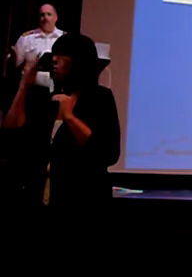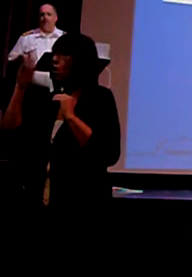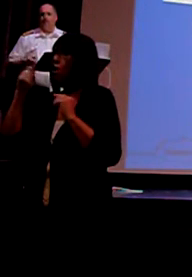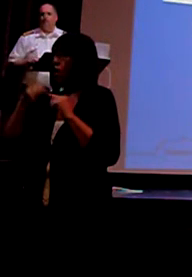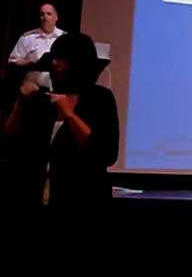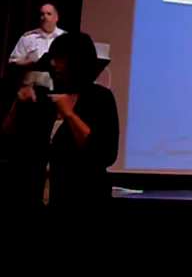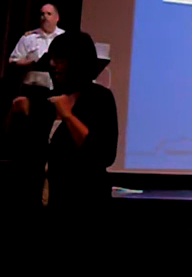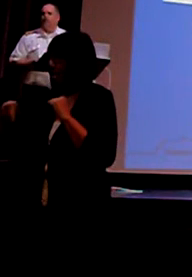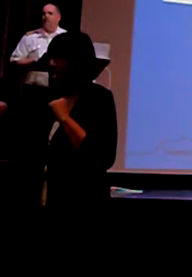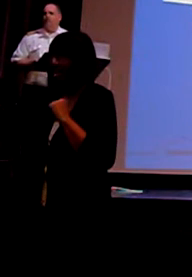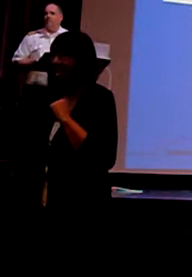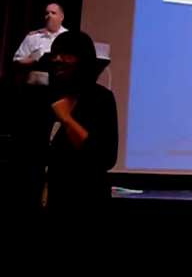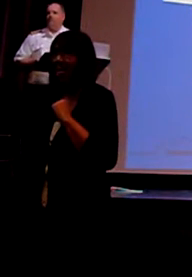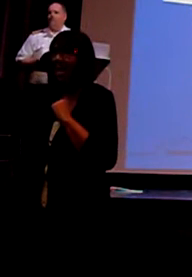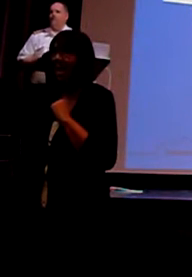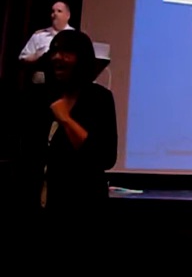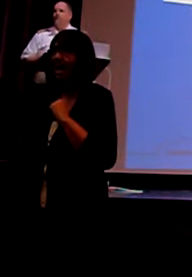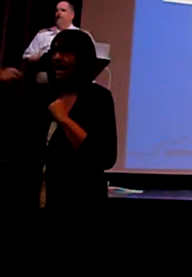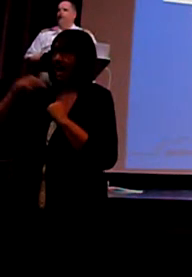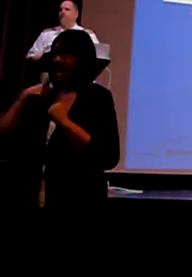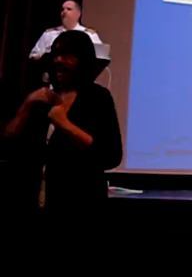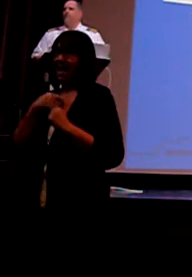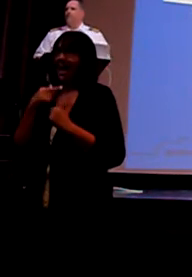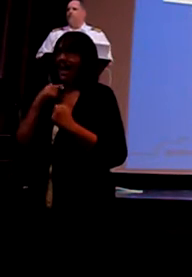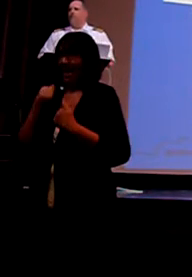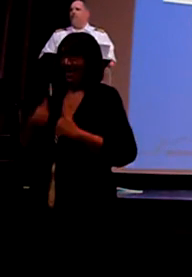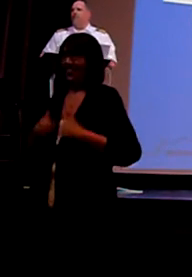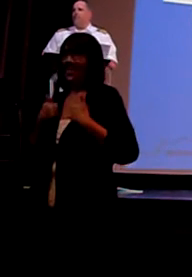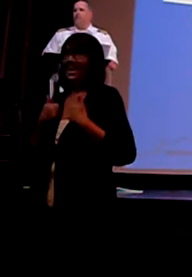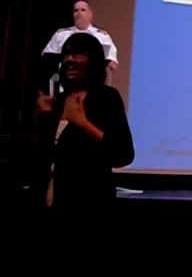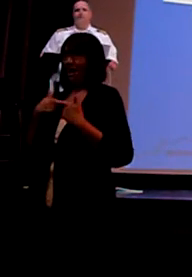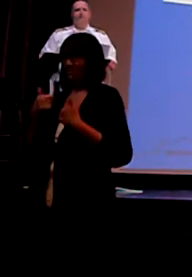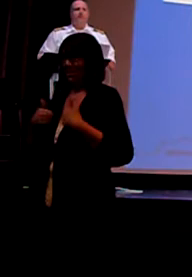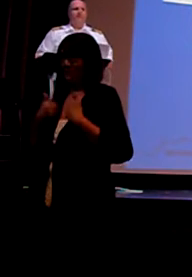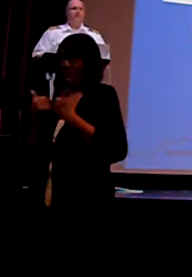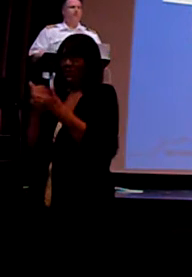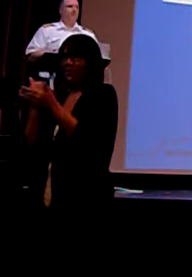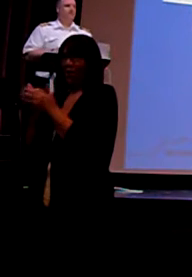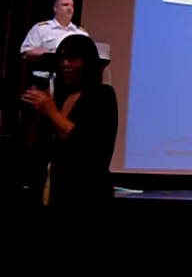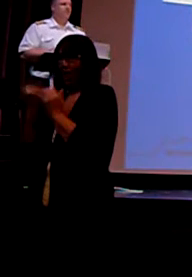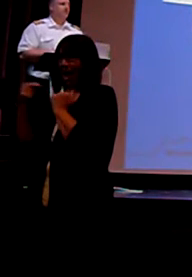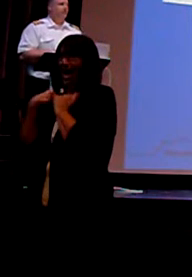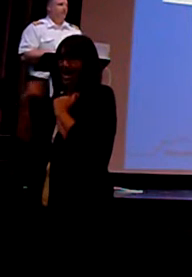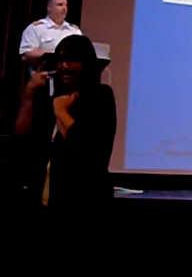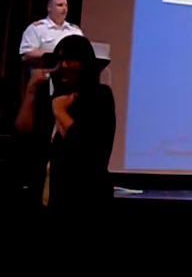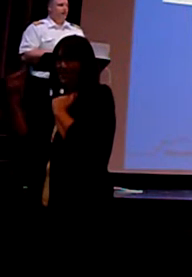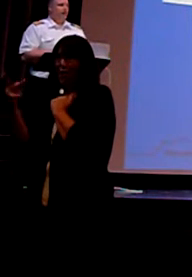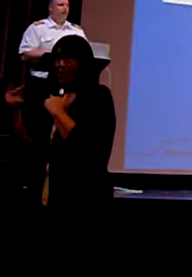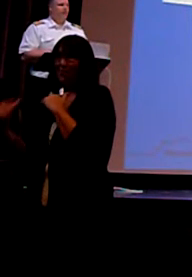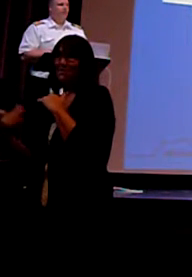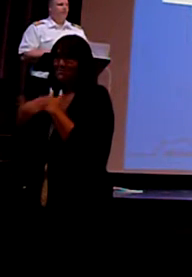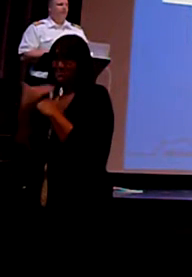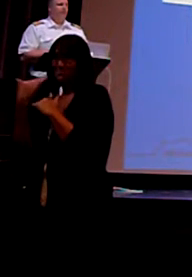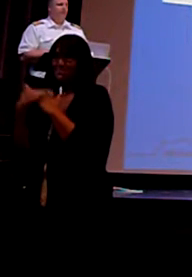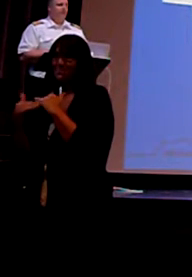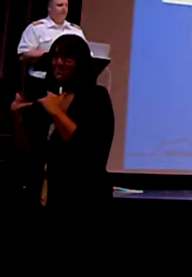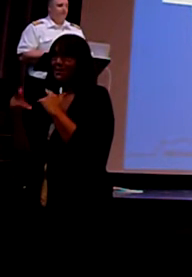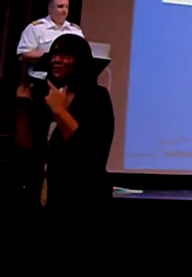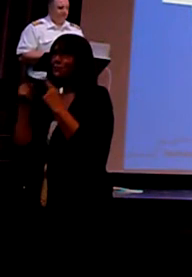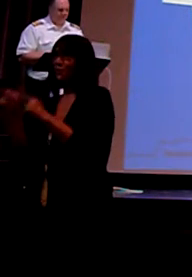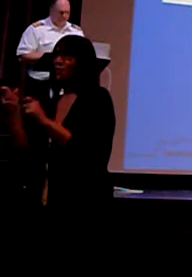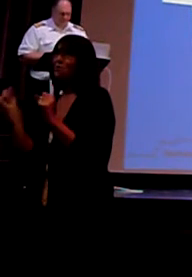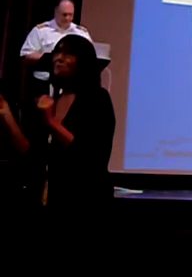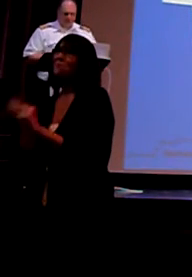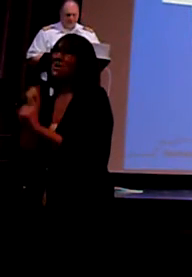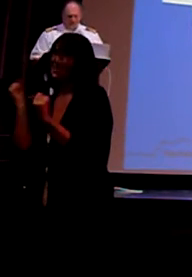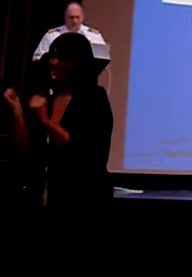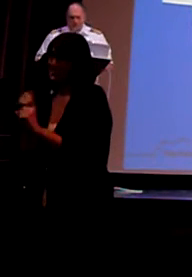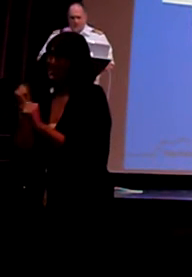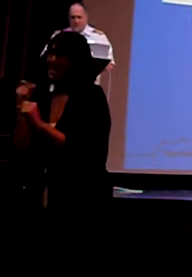I had the pleasure to live really close to it, so I saw it during the winter.